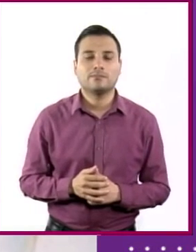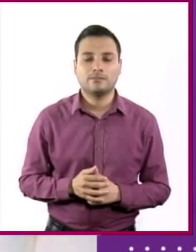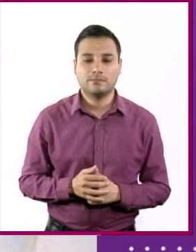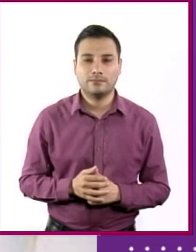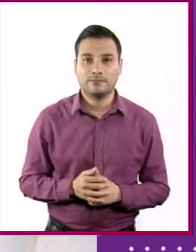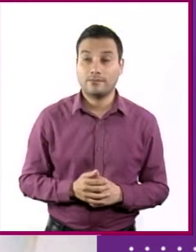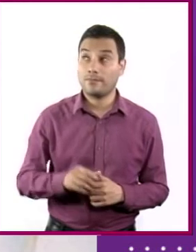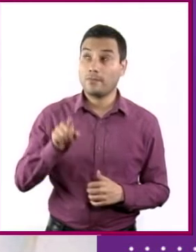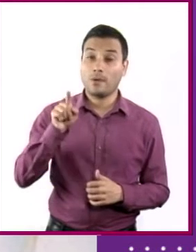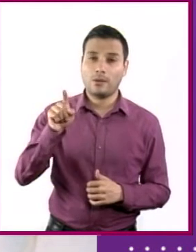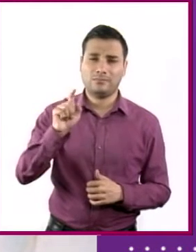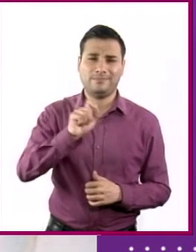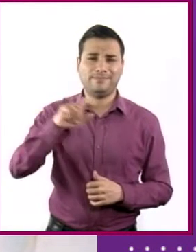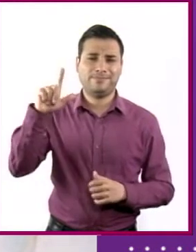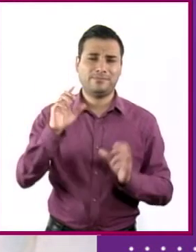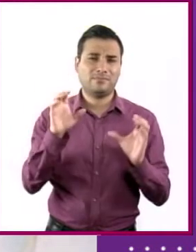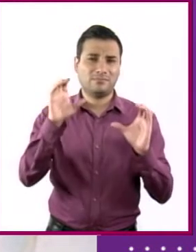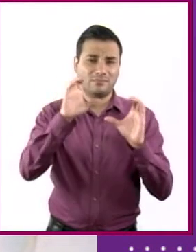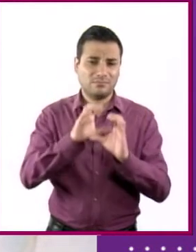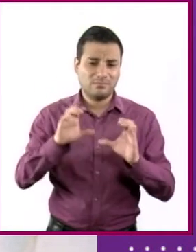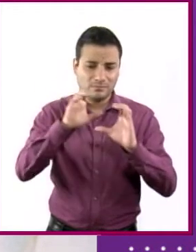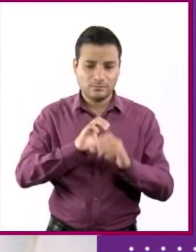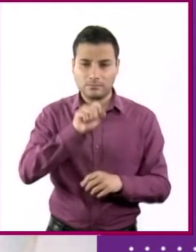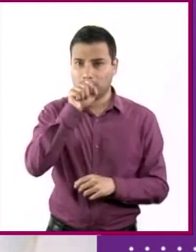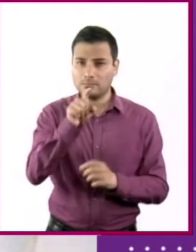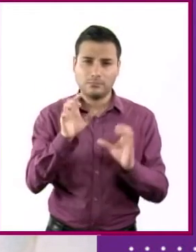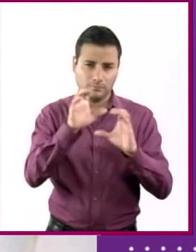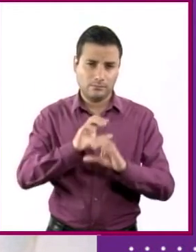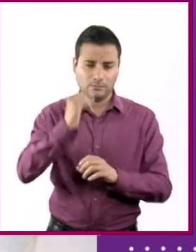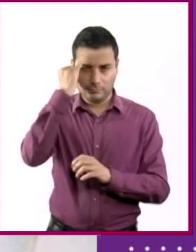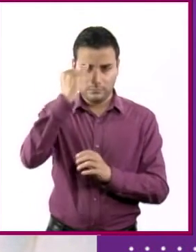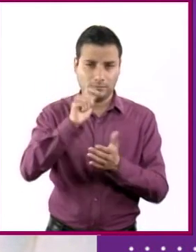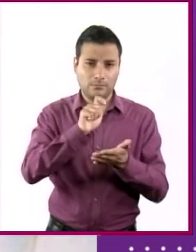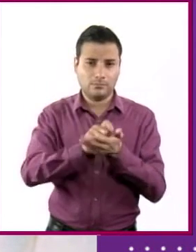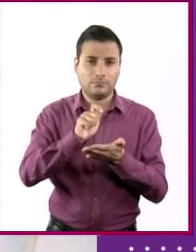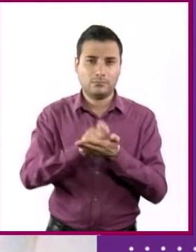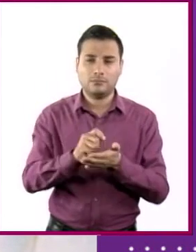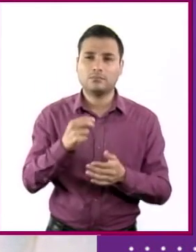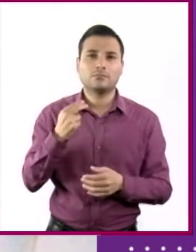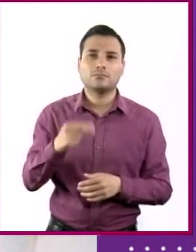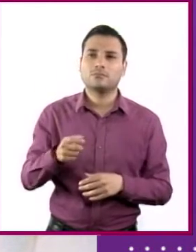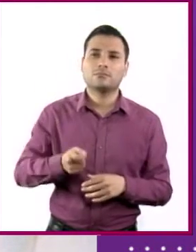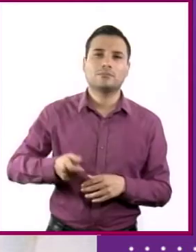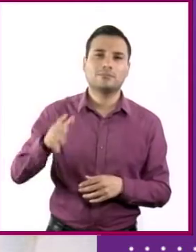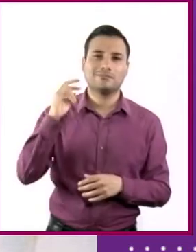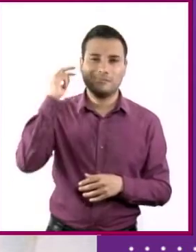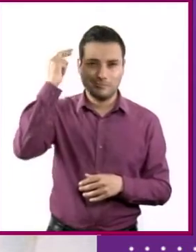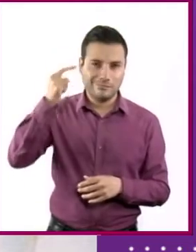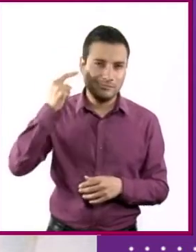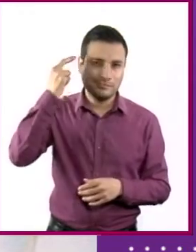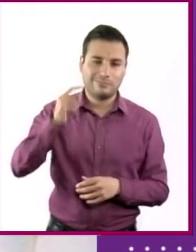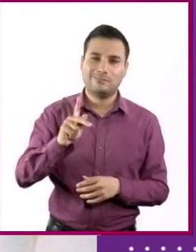He was a famous singer and songwriter. He was called the King of Pop.